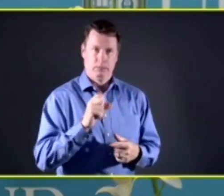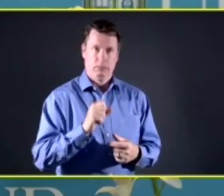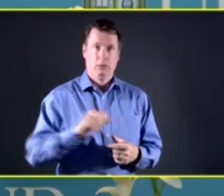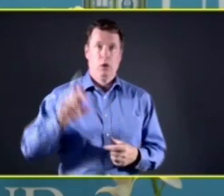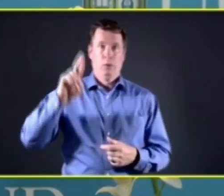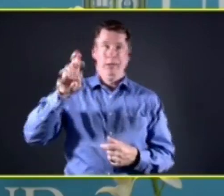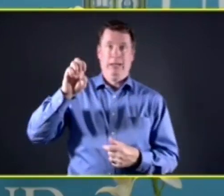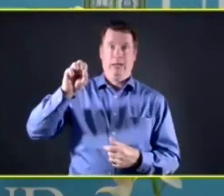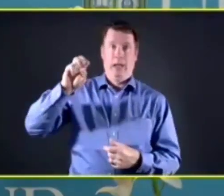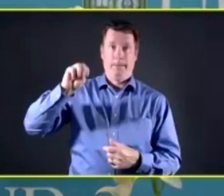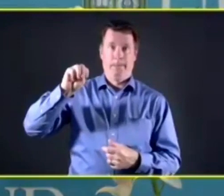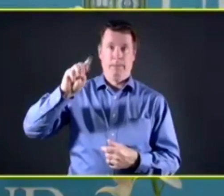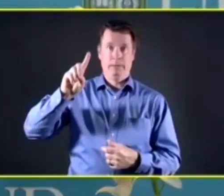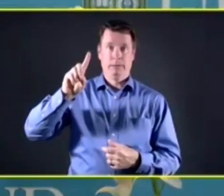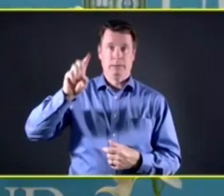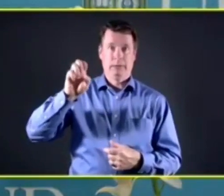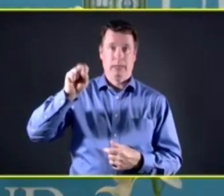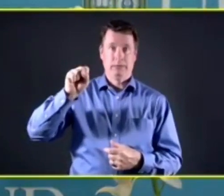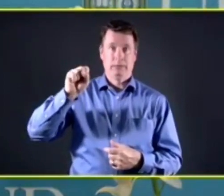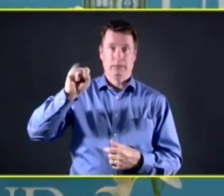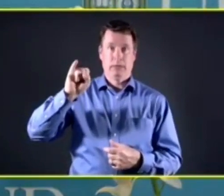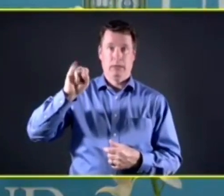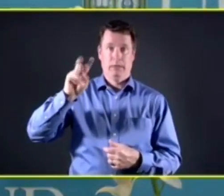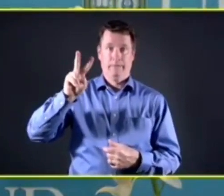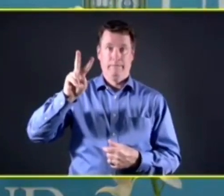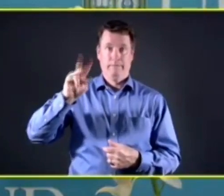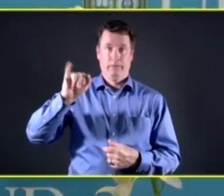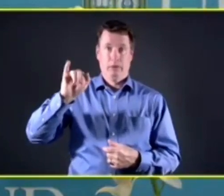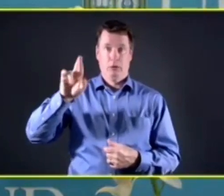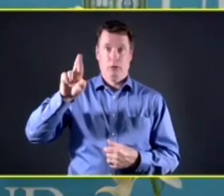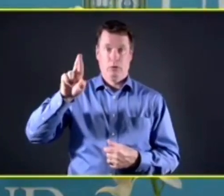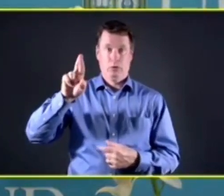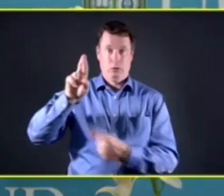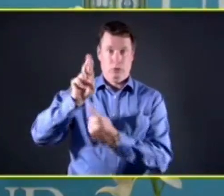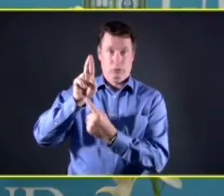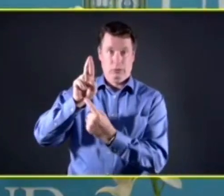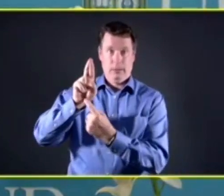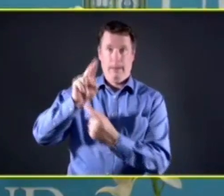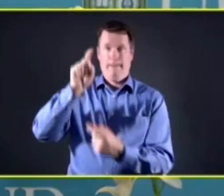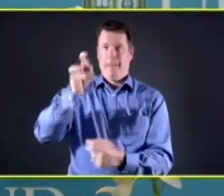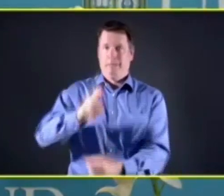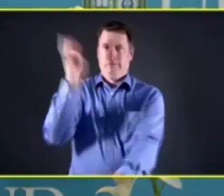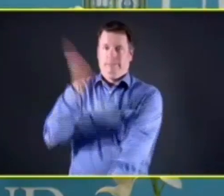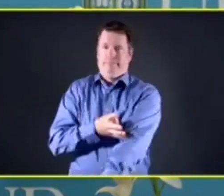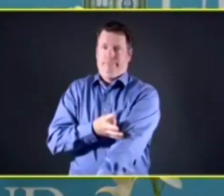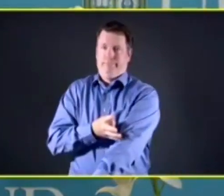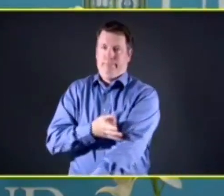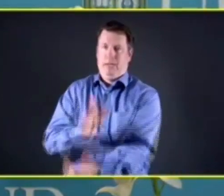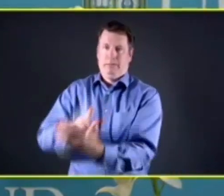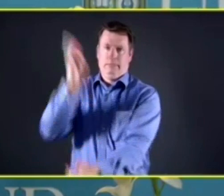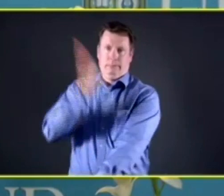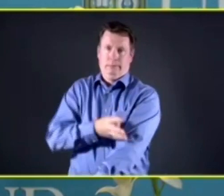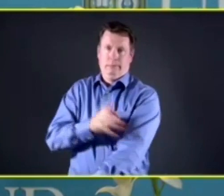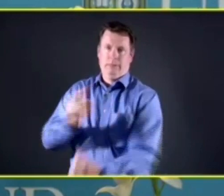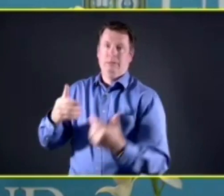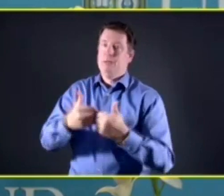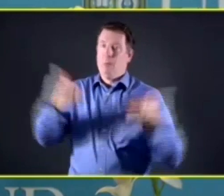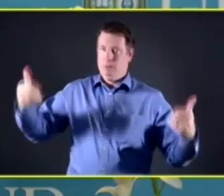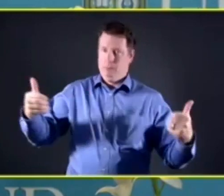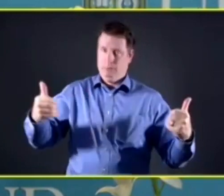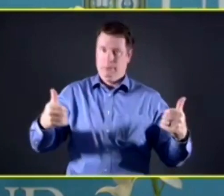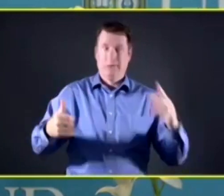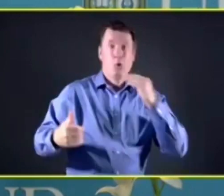the intensive care units. What we really want to do is add this to the